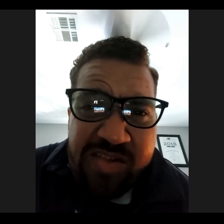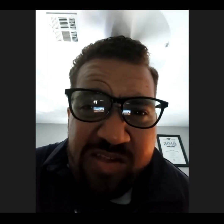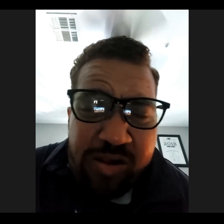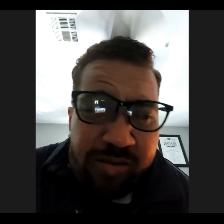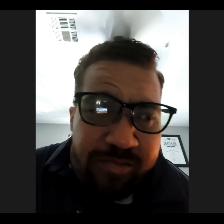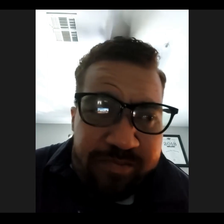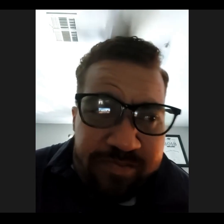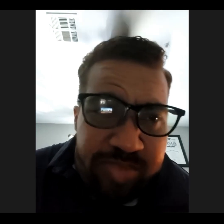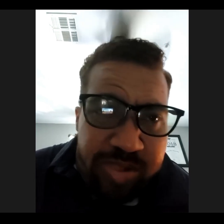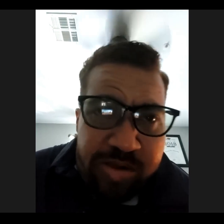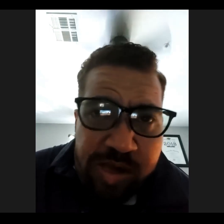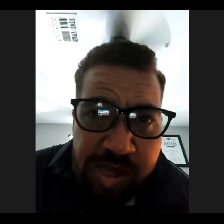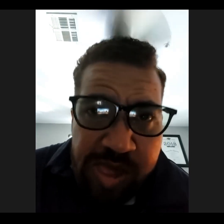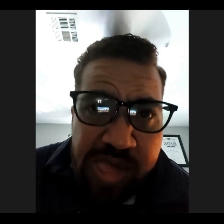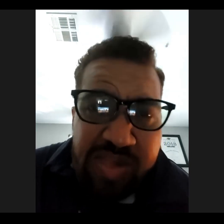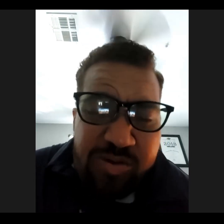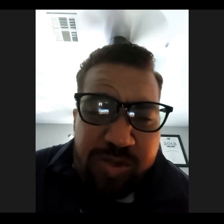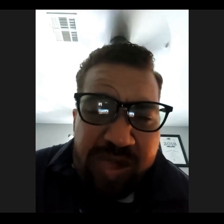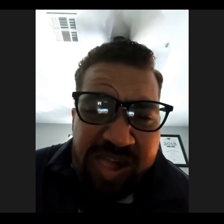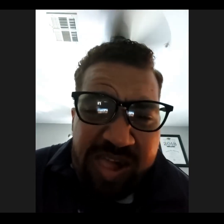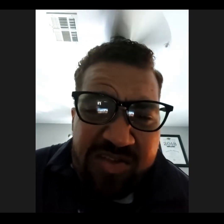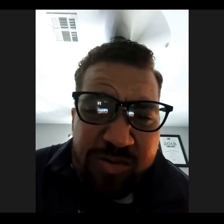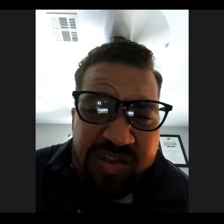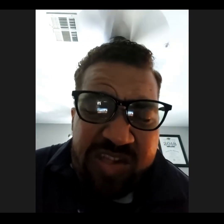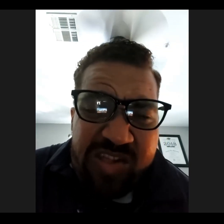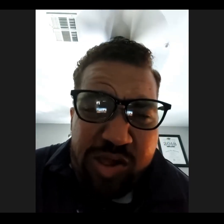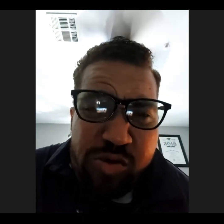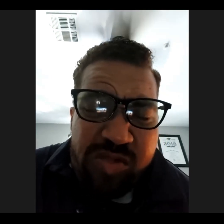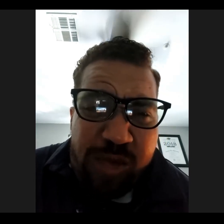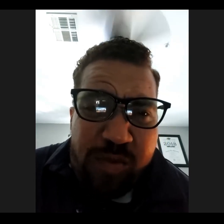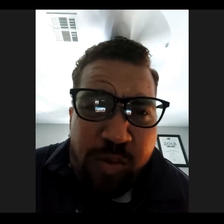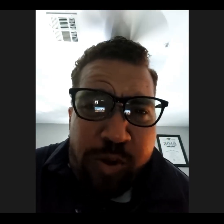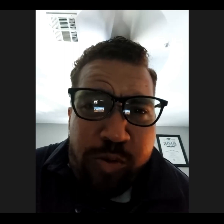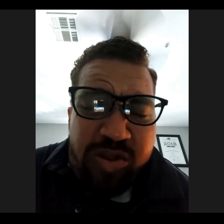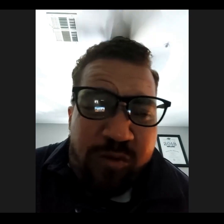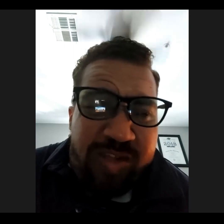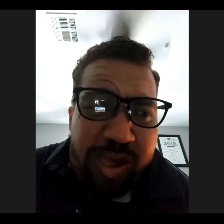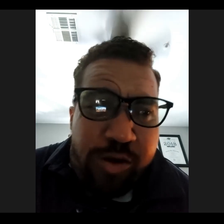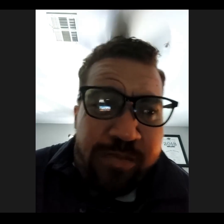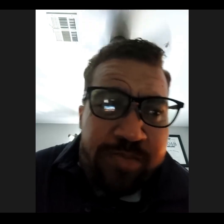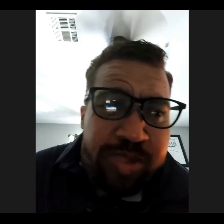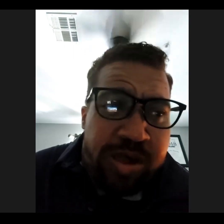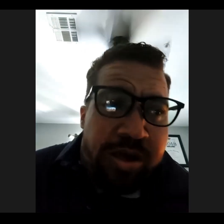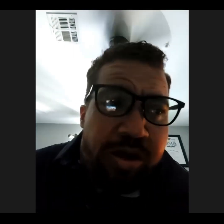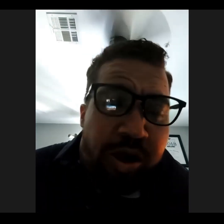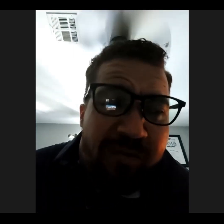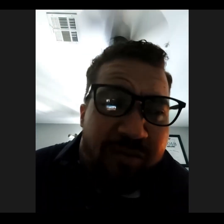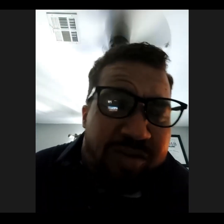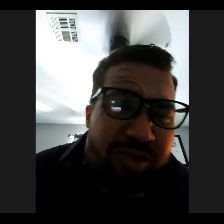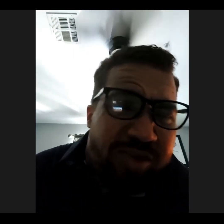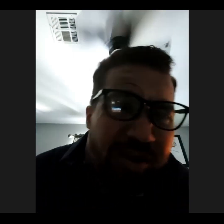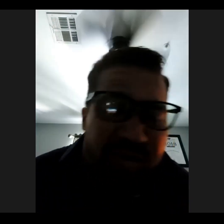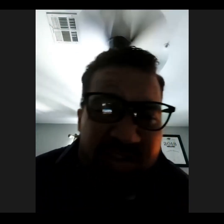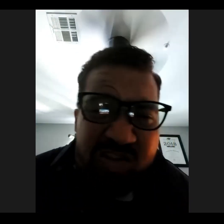contact, and I do what I can to assist the youth that we work with over there. I've